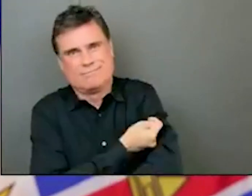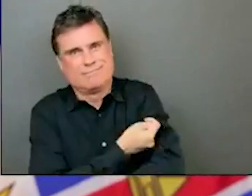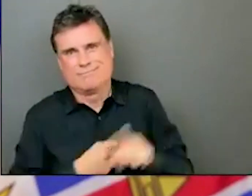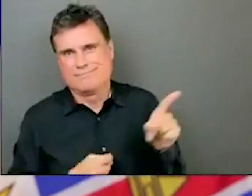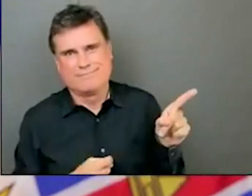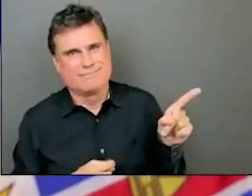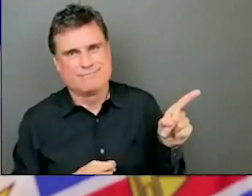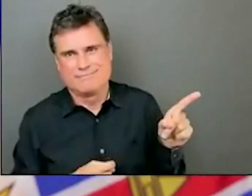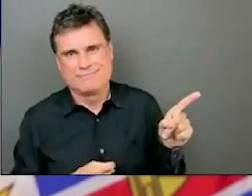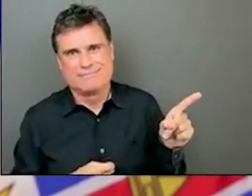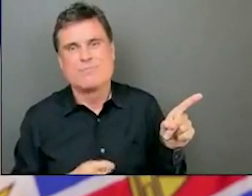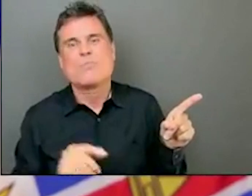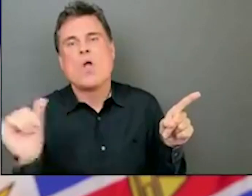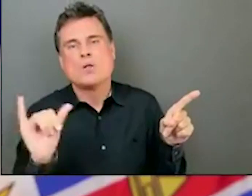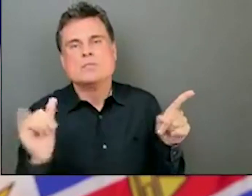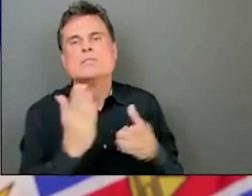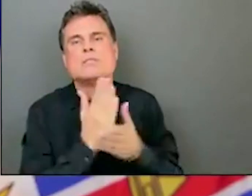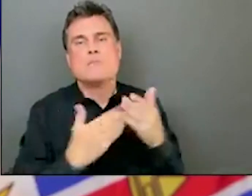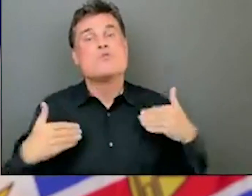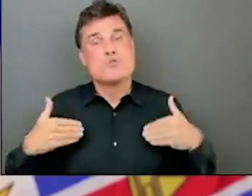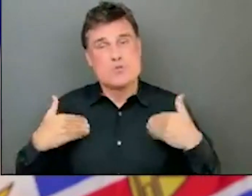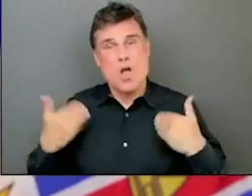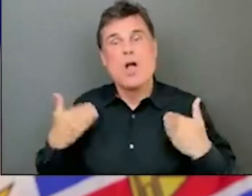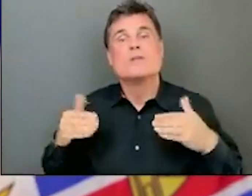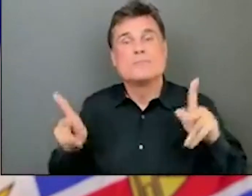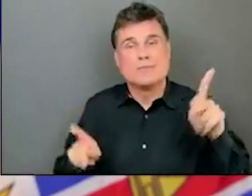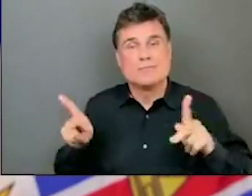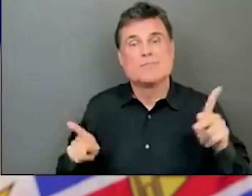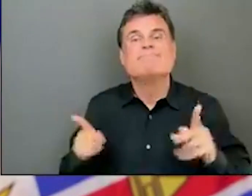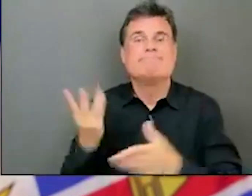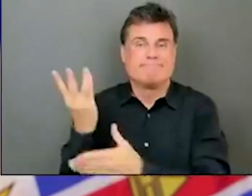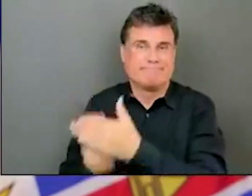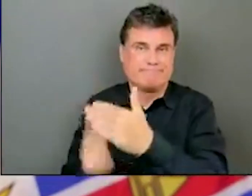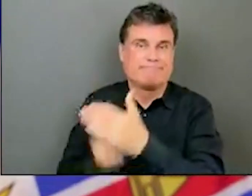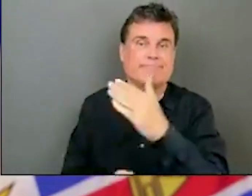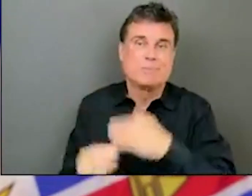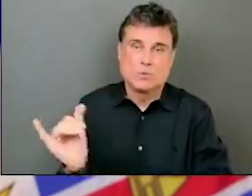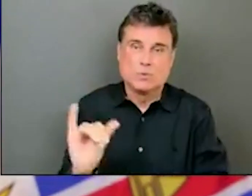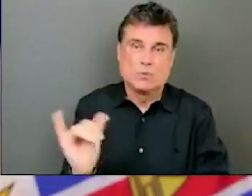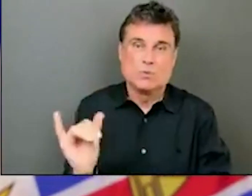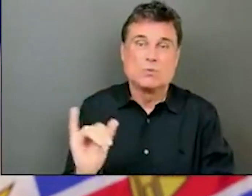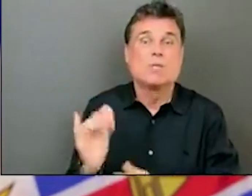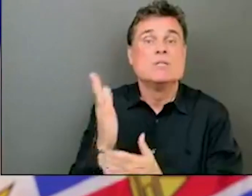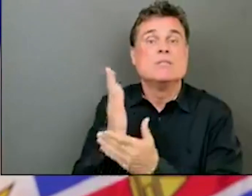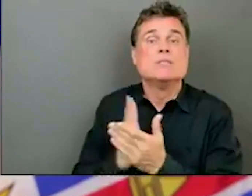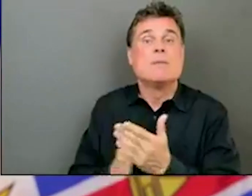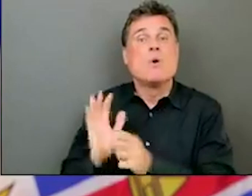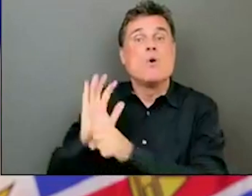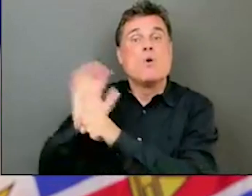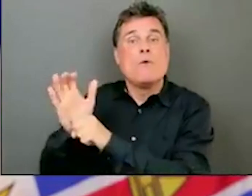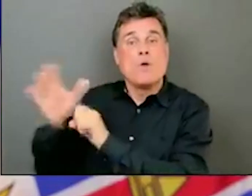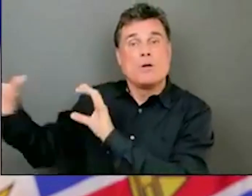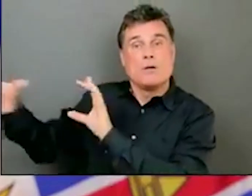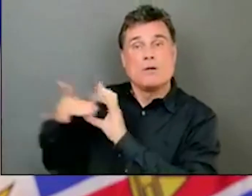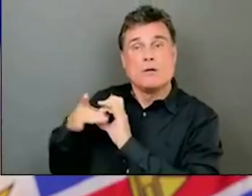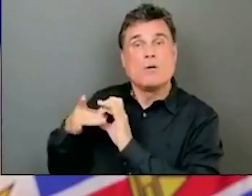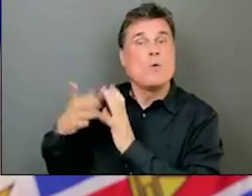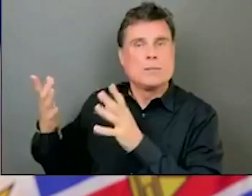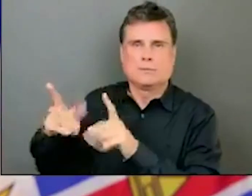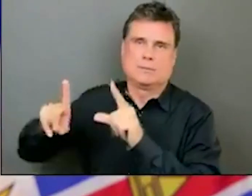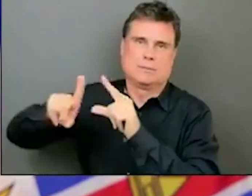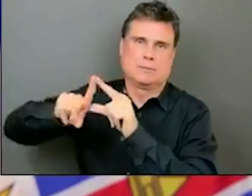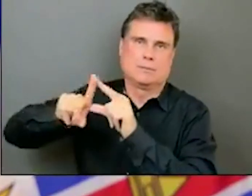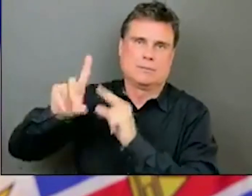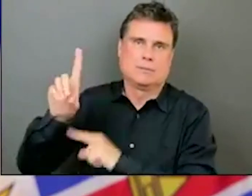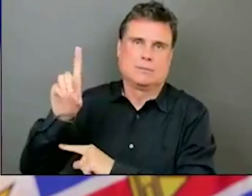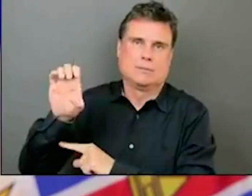have had younger people die as well. Some of that are people who were infected with Delta. We know that it caused more